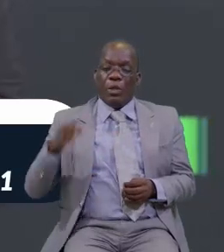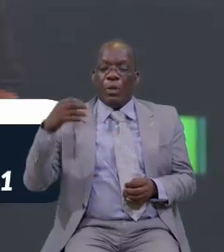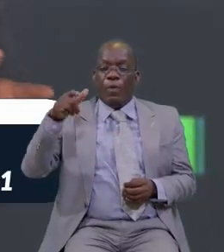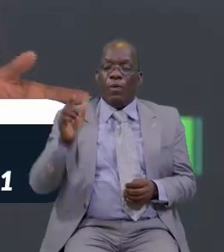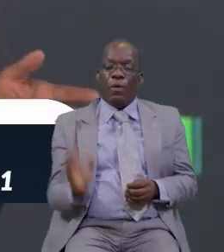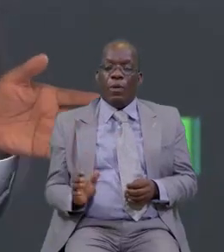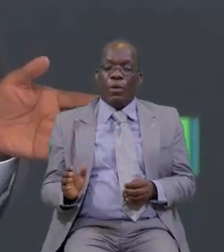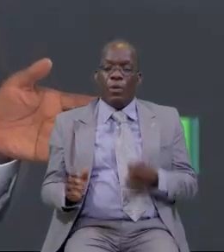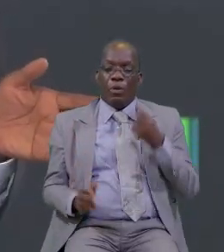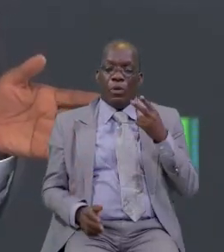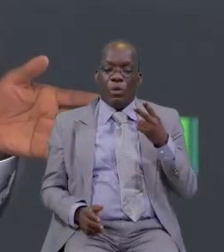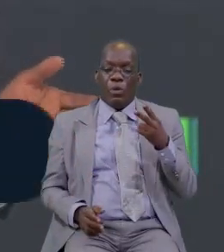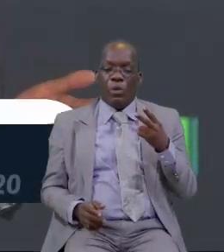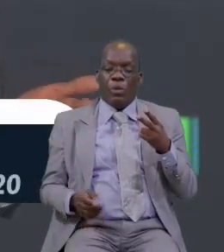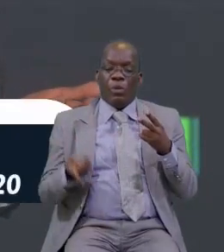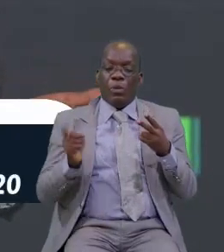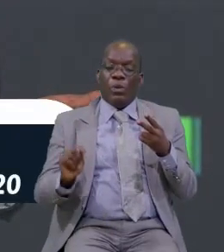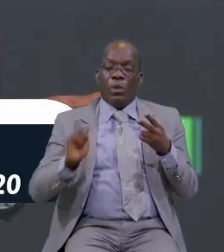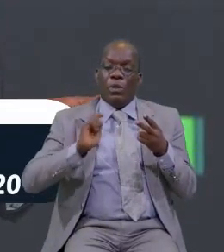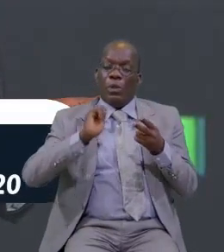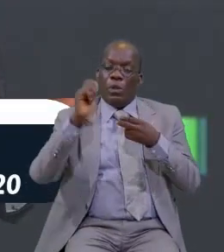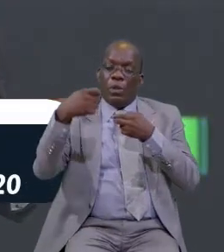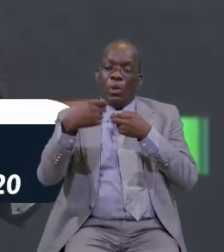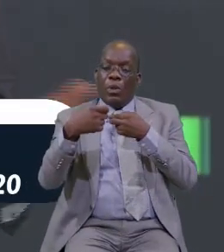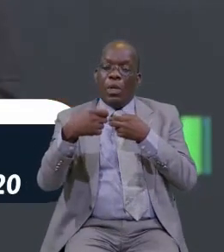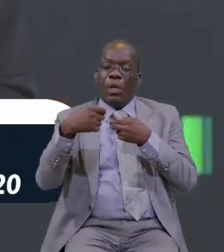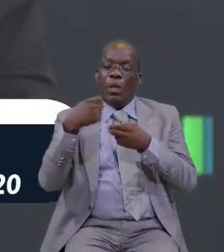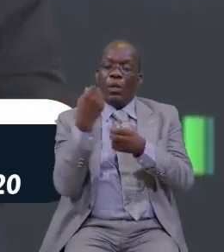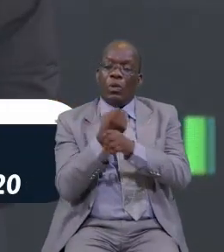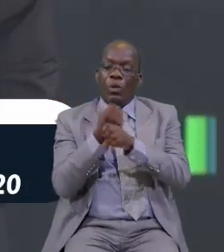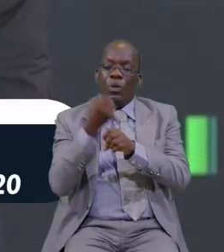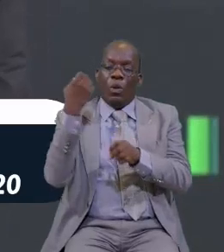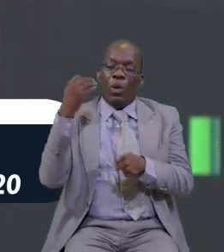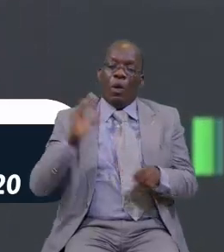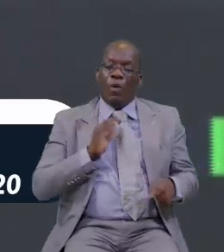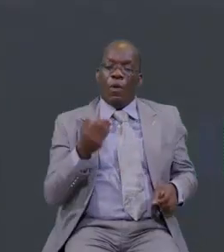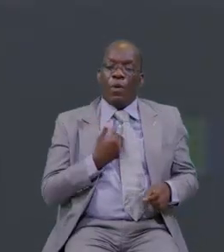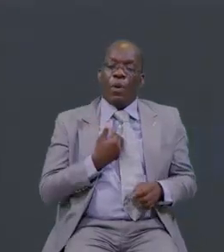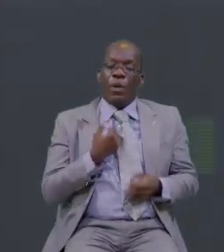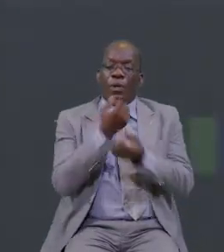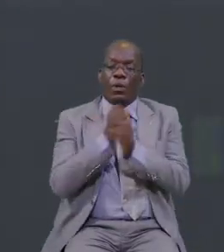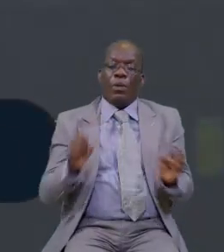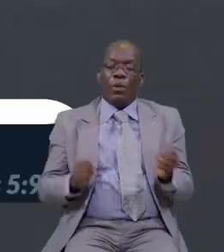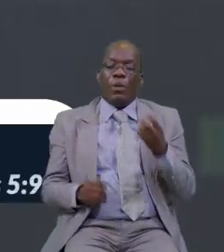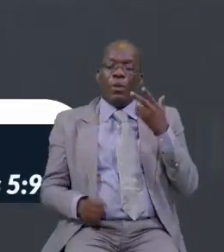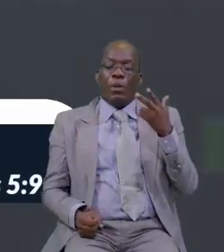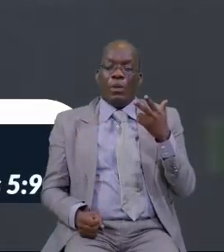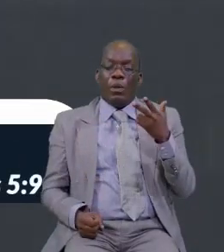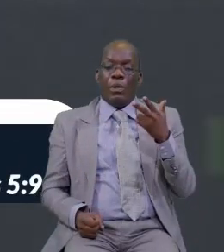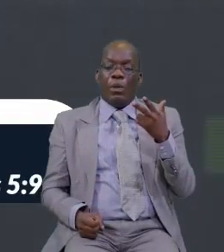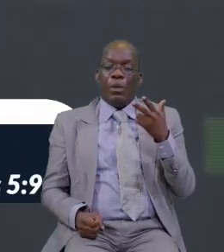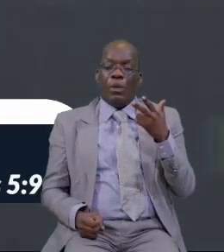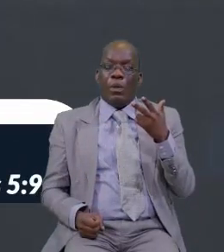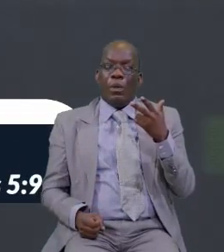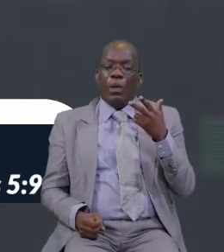the cornerstone of our salvation. Number 3, the captain of our salvation.